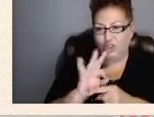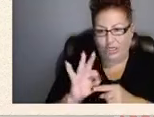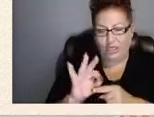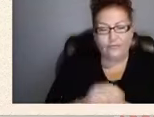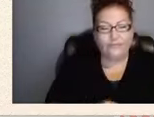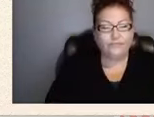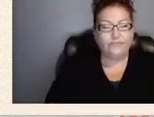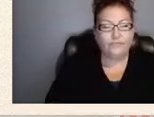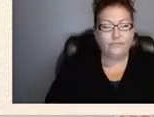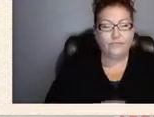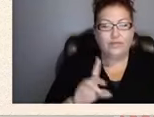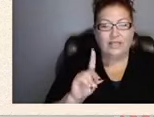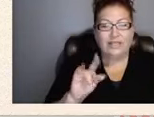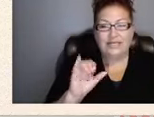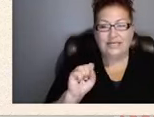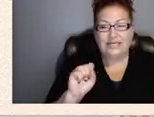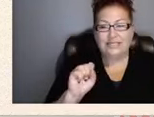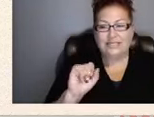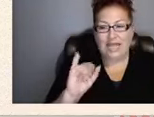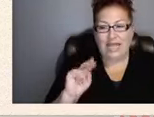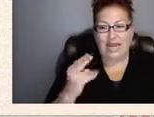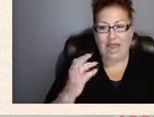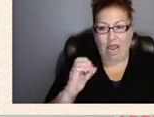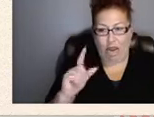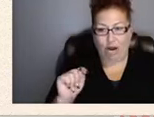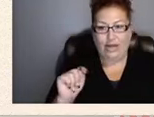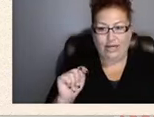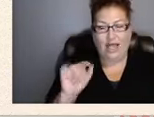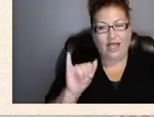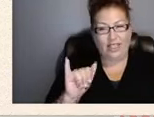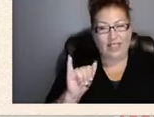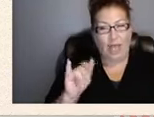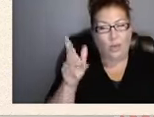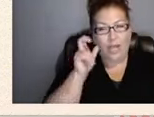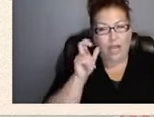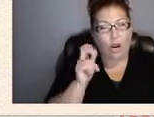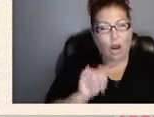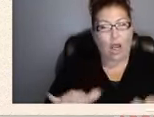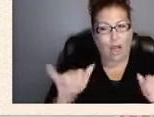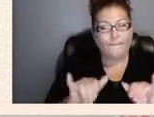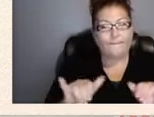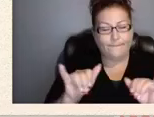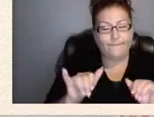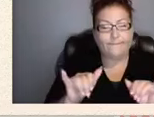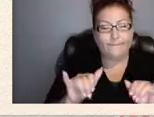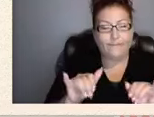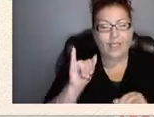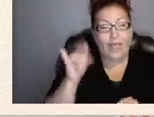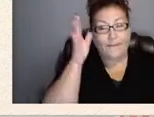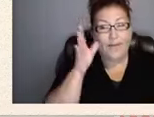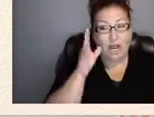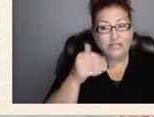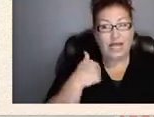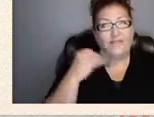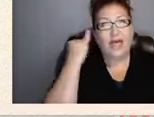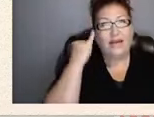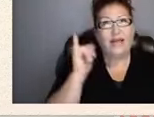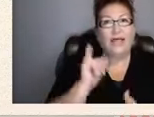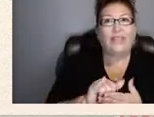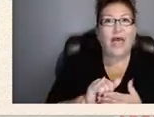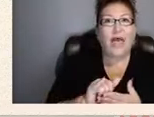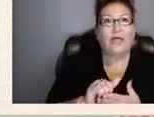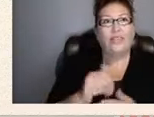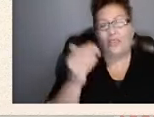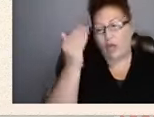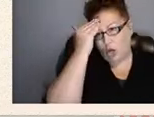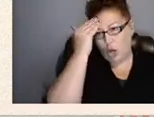is something that we hear quite commonly, that parents have the idea that they know that one of